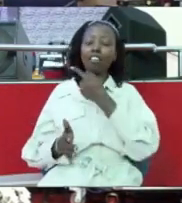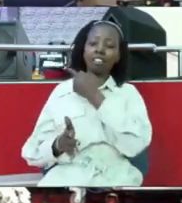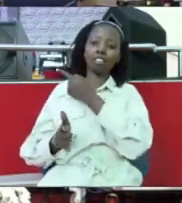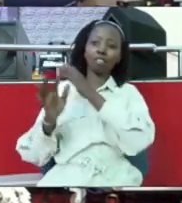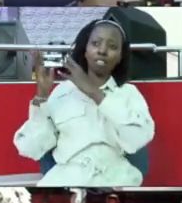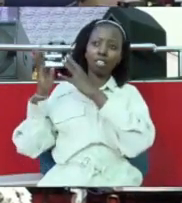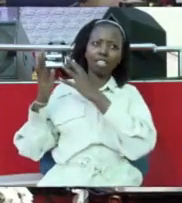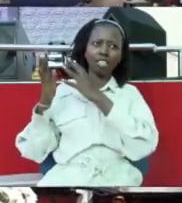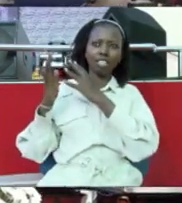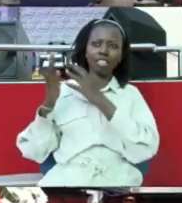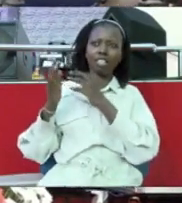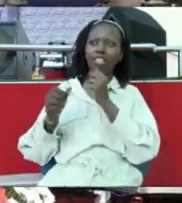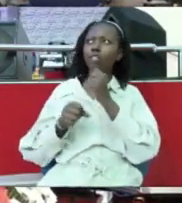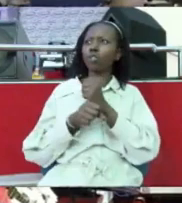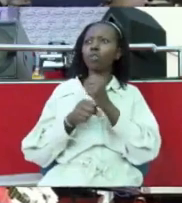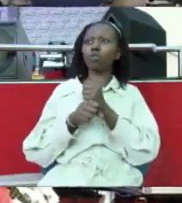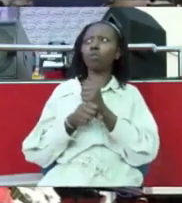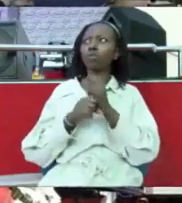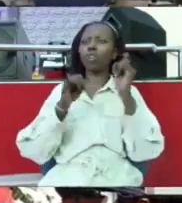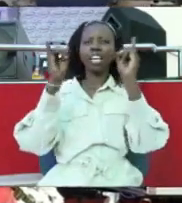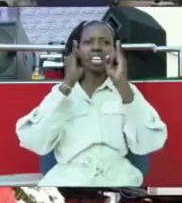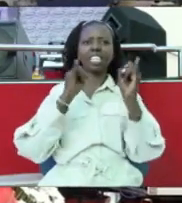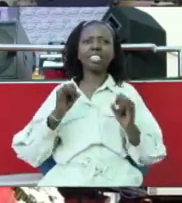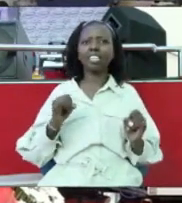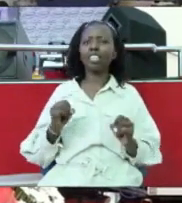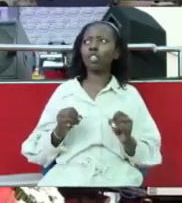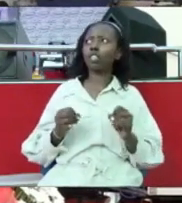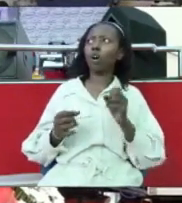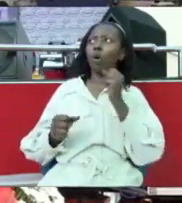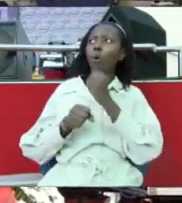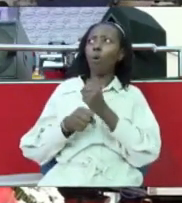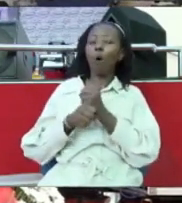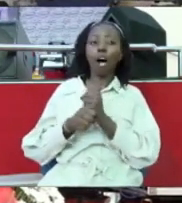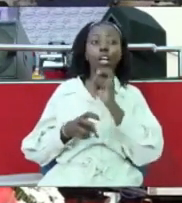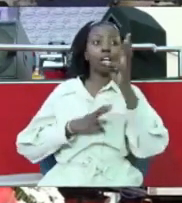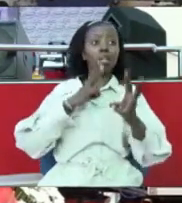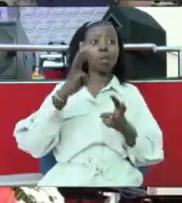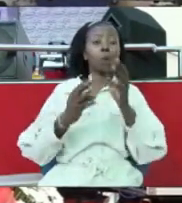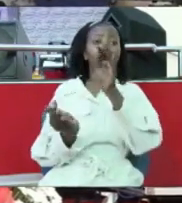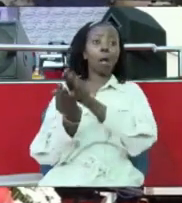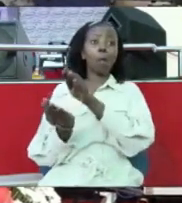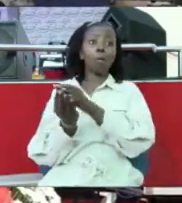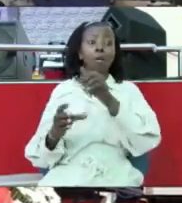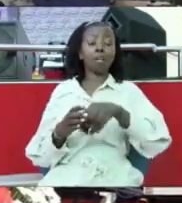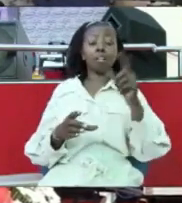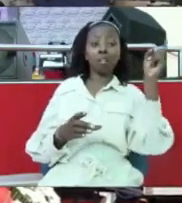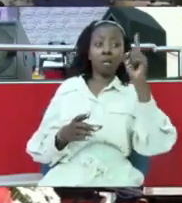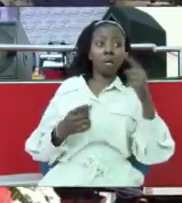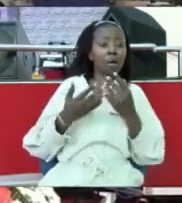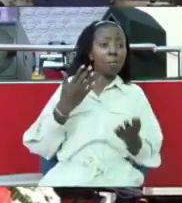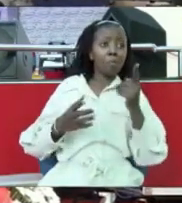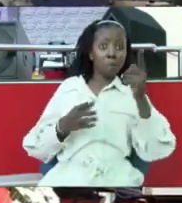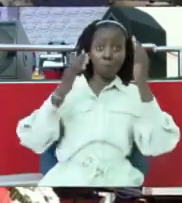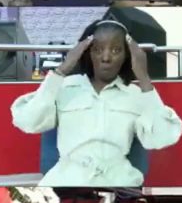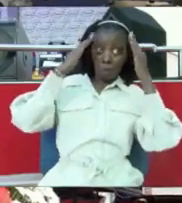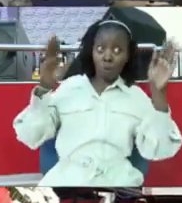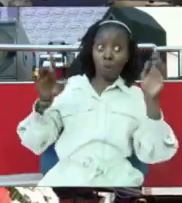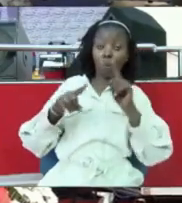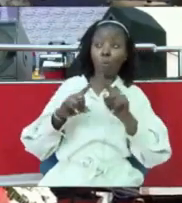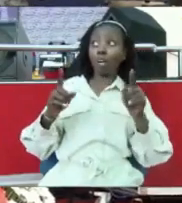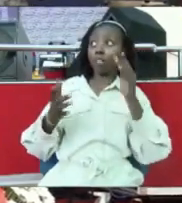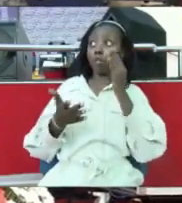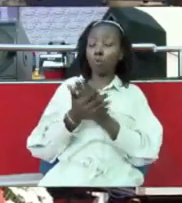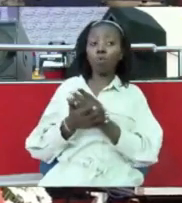He does international. He's doing some work at the World Bank in Nairobi here. Maybe you don't know, but sini vizuri niwaambie. Huyu